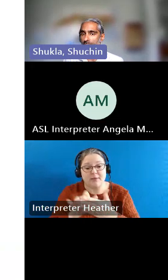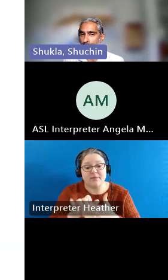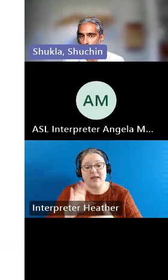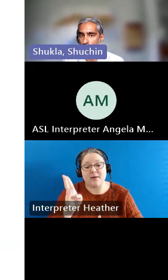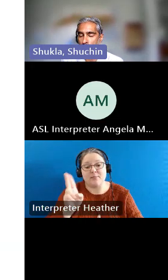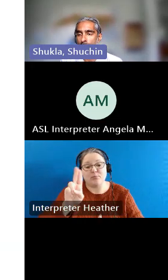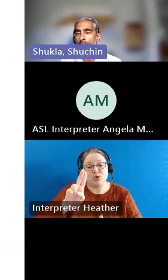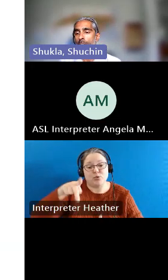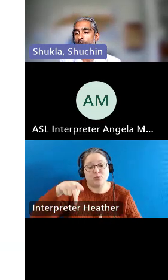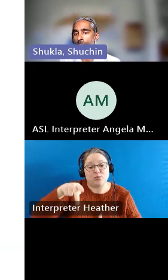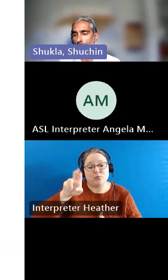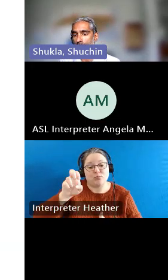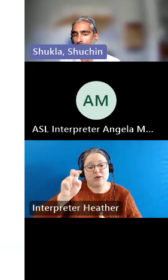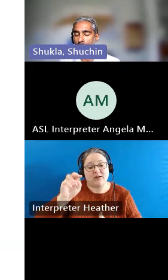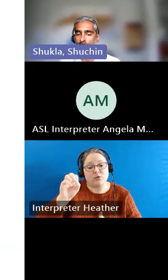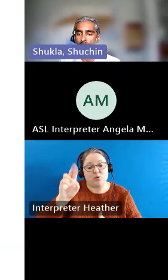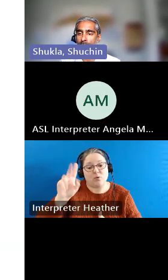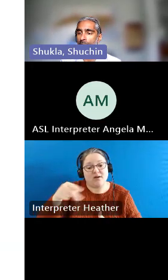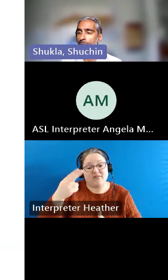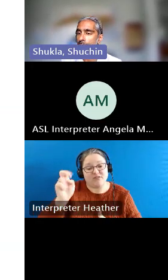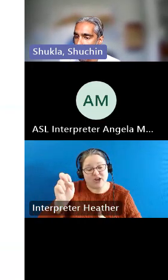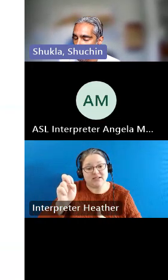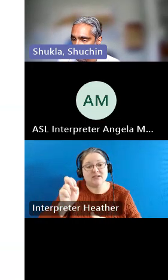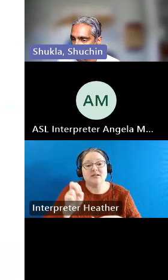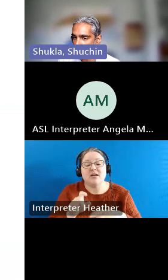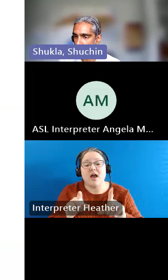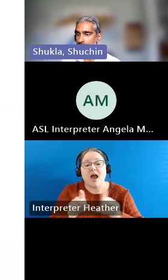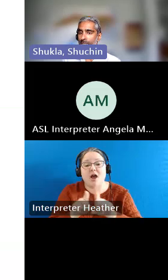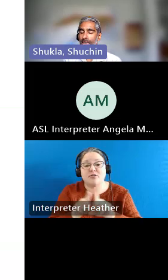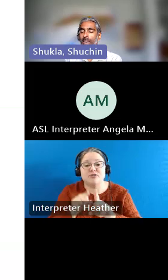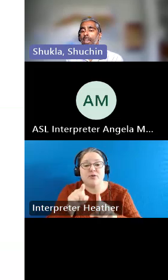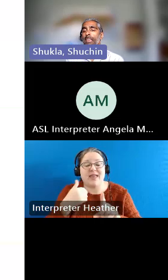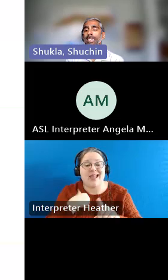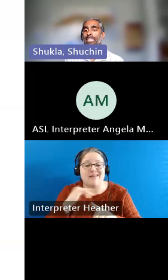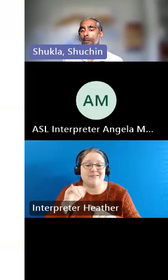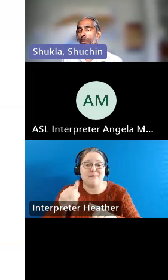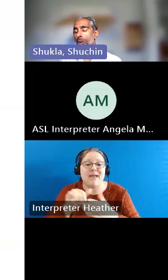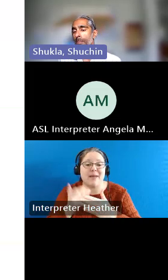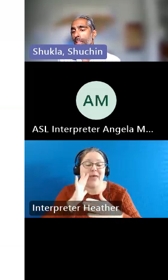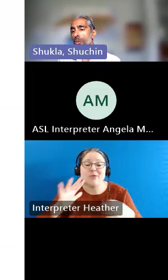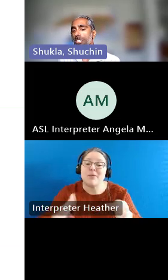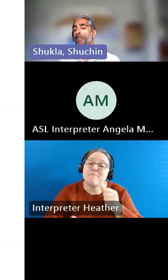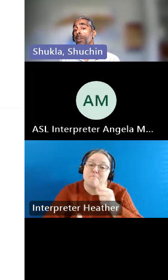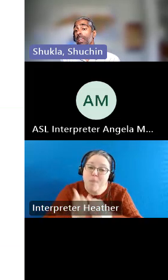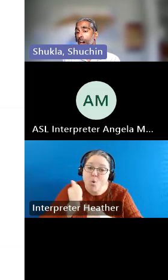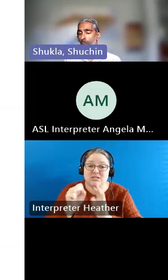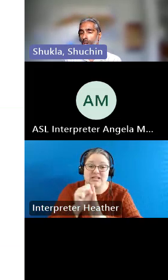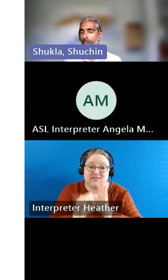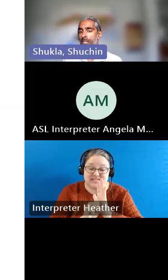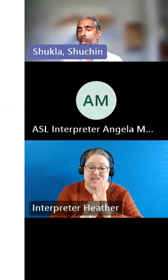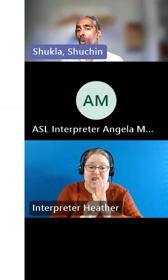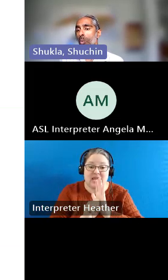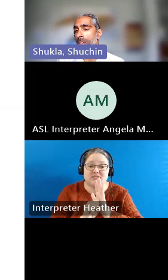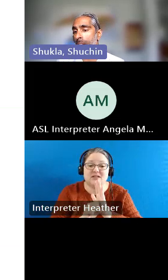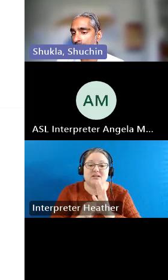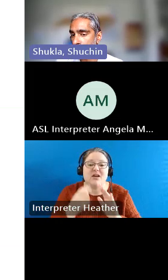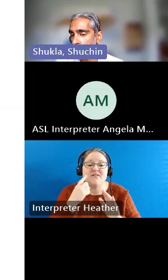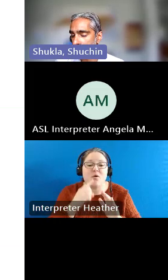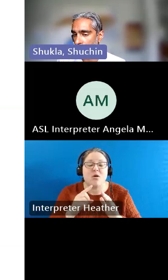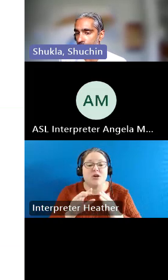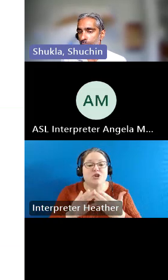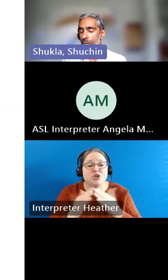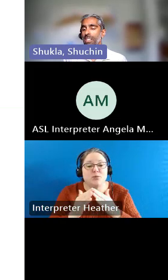incarcerated transitions program for North Carolina, and they have a map that covers most of the state. This is a program that uses community health workers